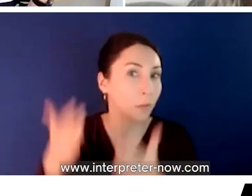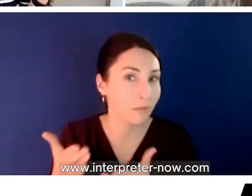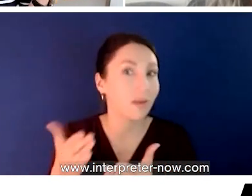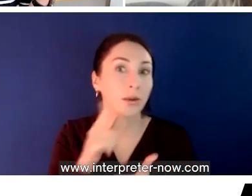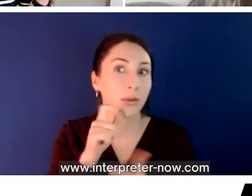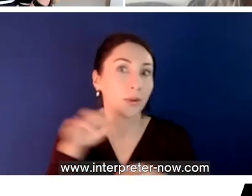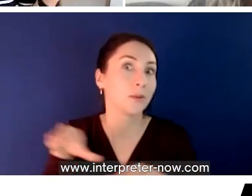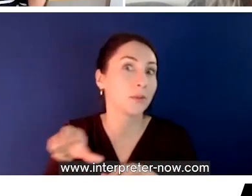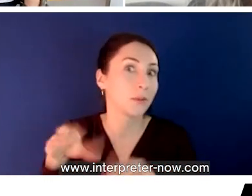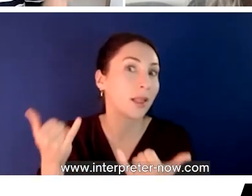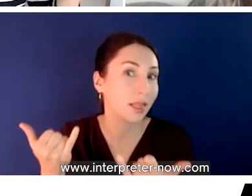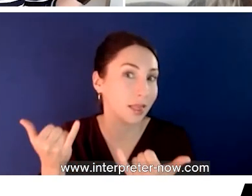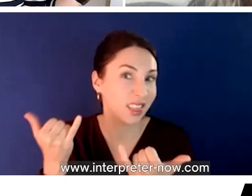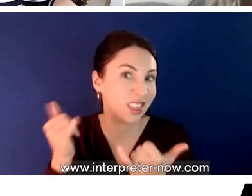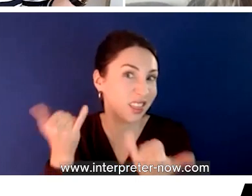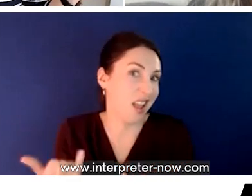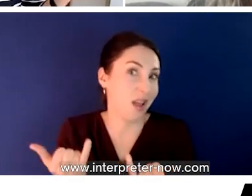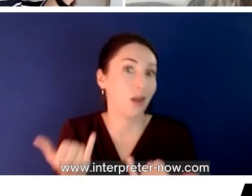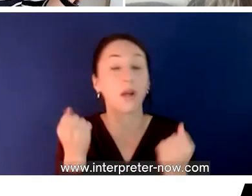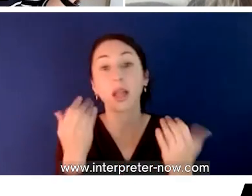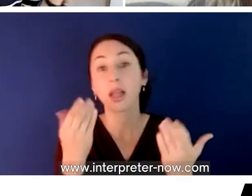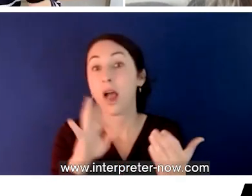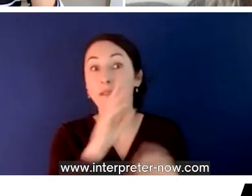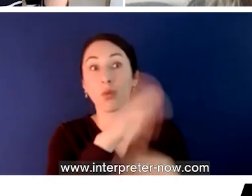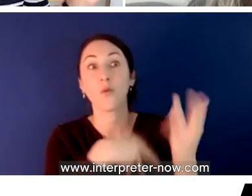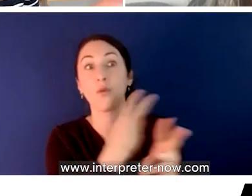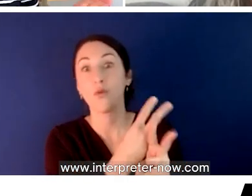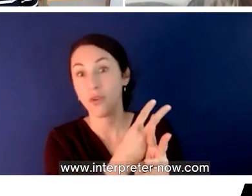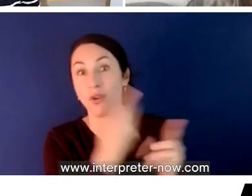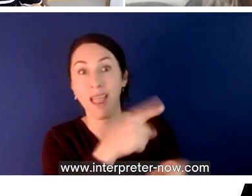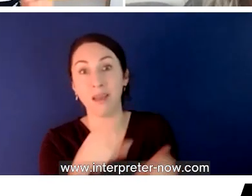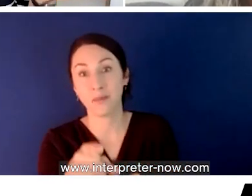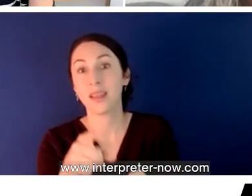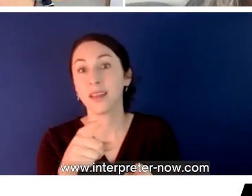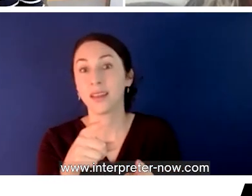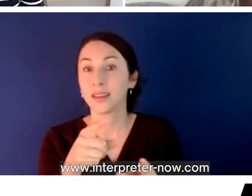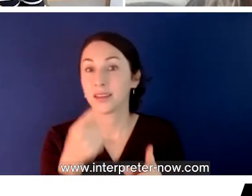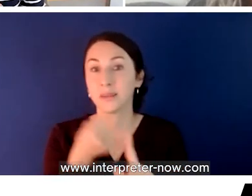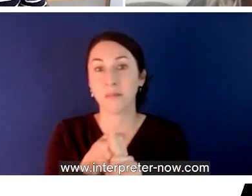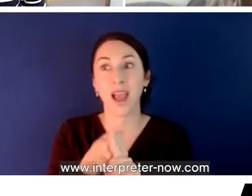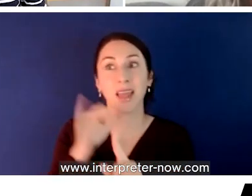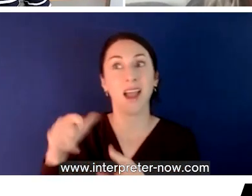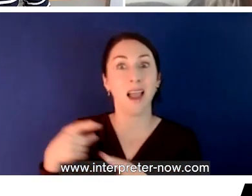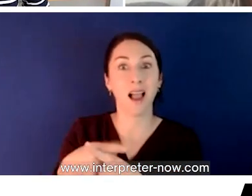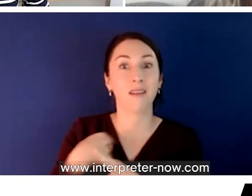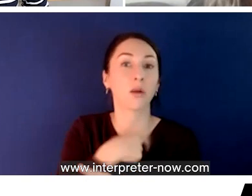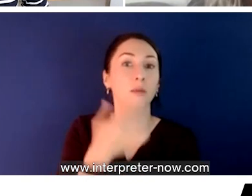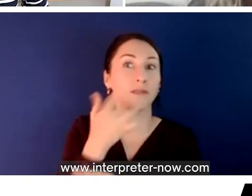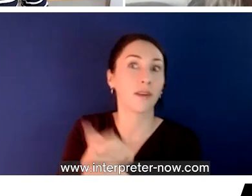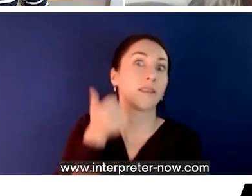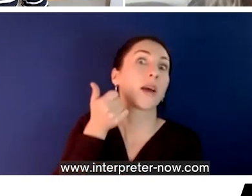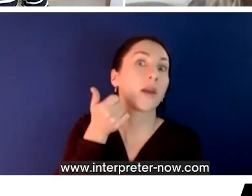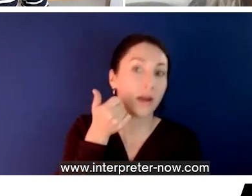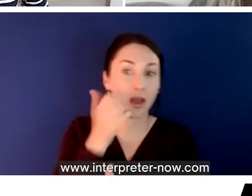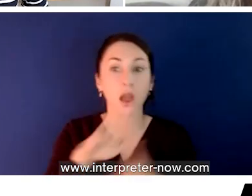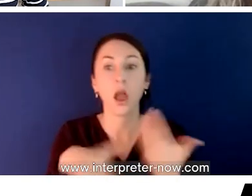of things we're dealing with in the world can impact that as well. We just don't want to deal with the conflict. But with all of the things that you're saying,